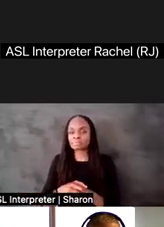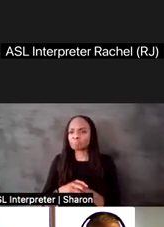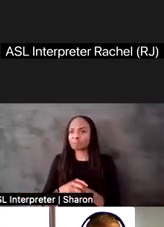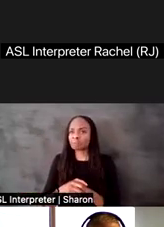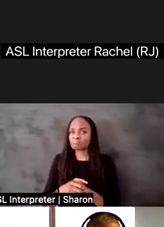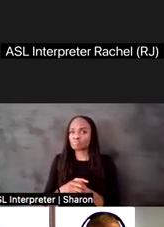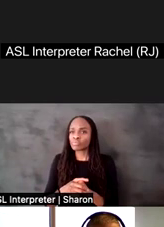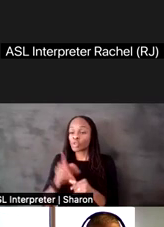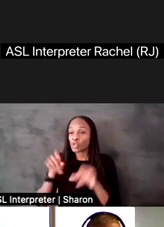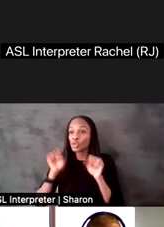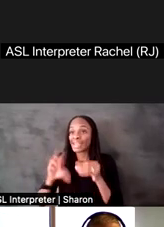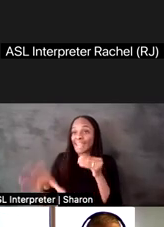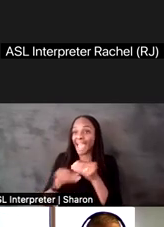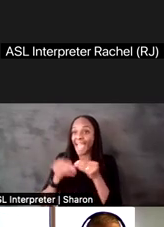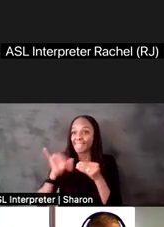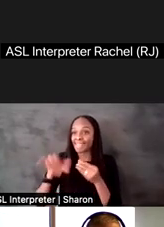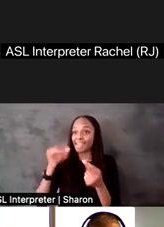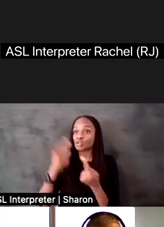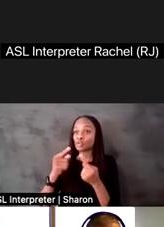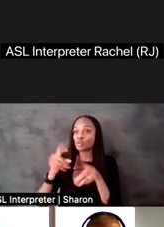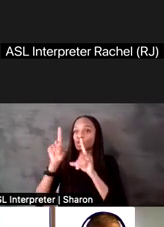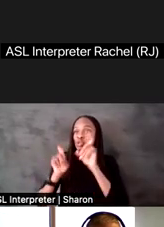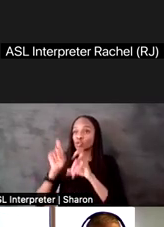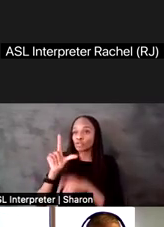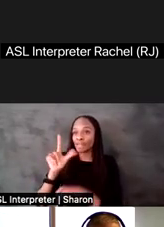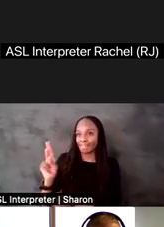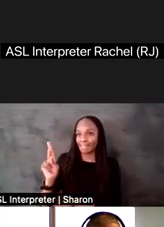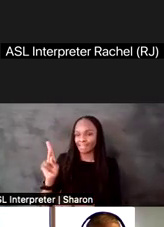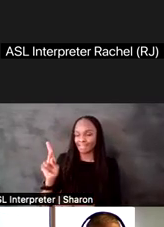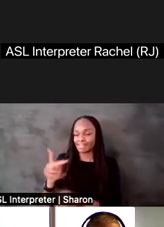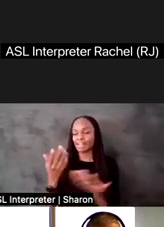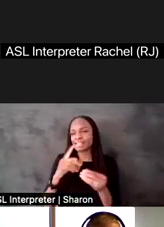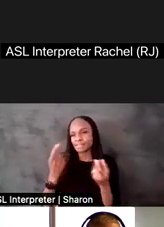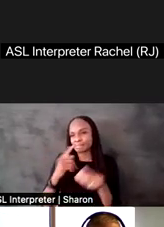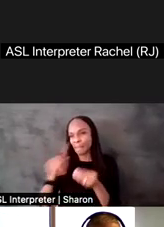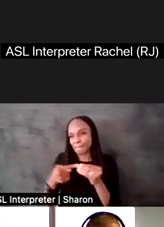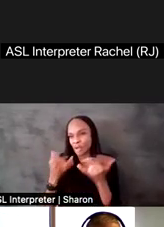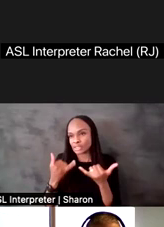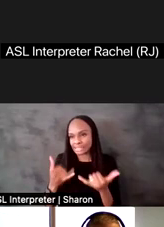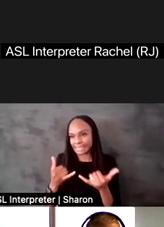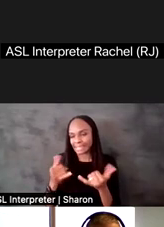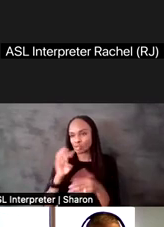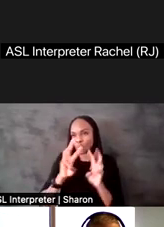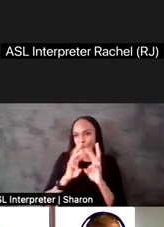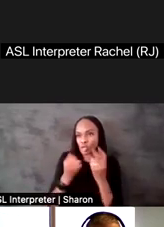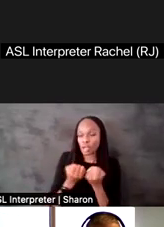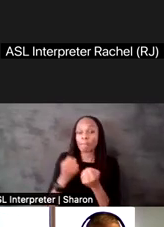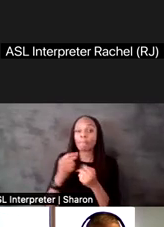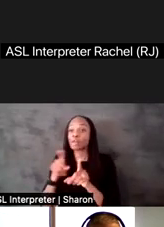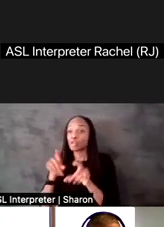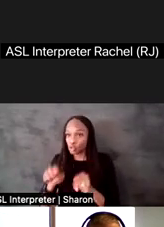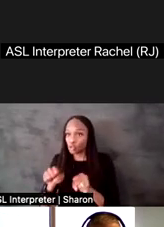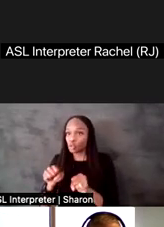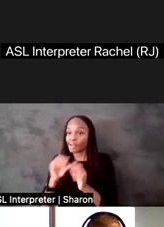the survey link that we've shared. So it's a survey about today's workshop, but we have questions there, spaces where you can fill in your